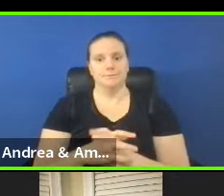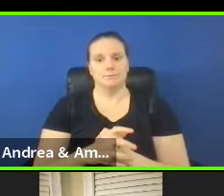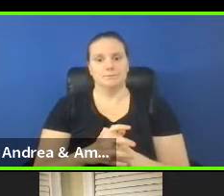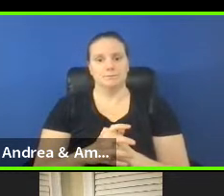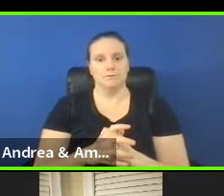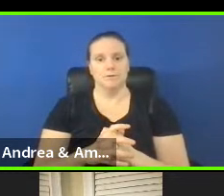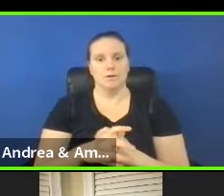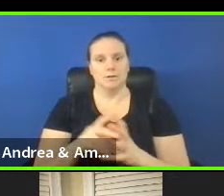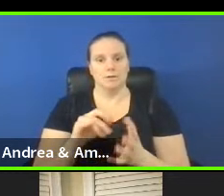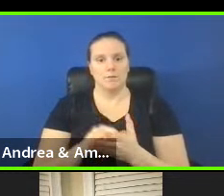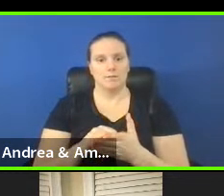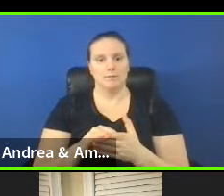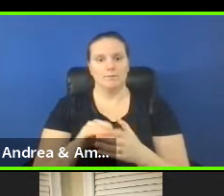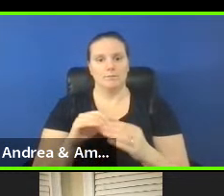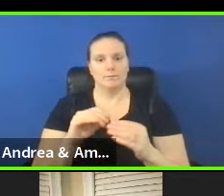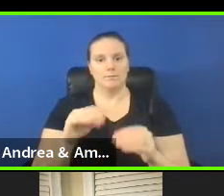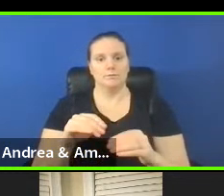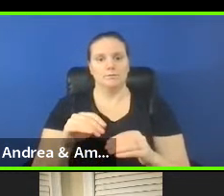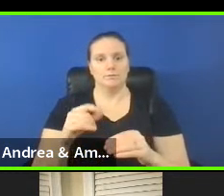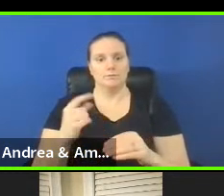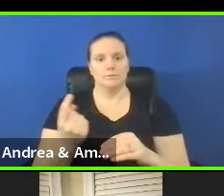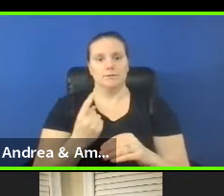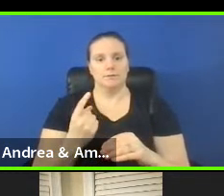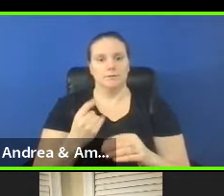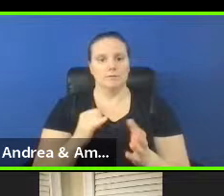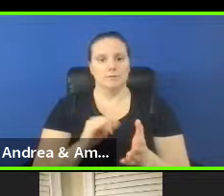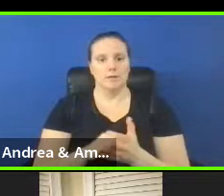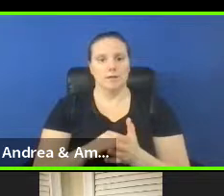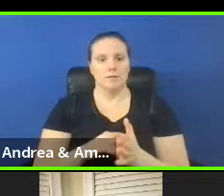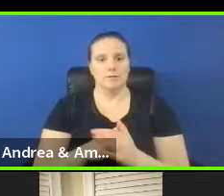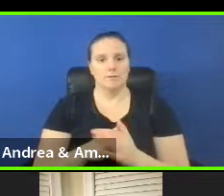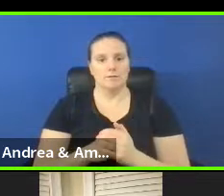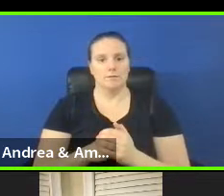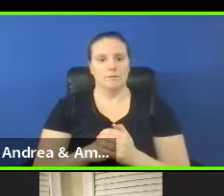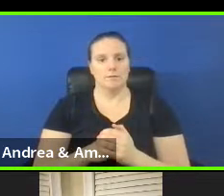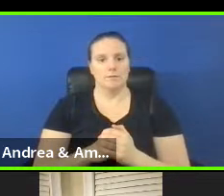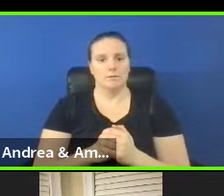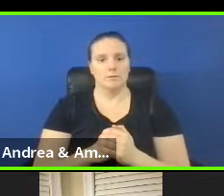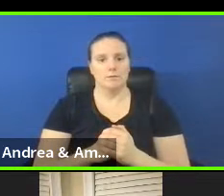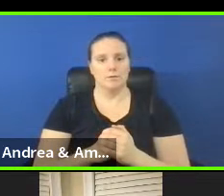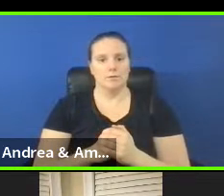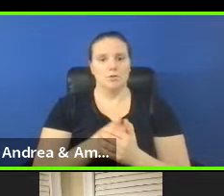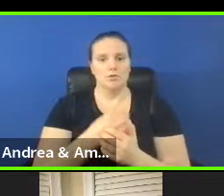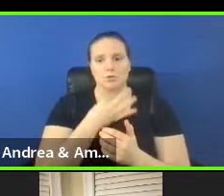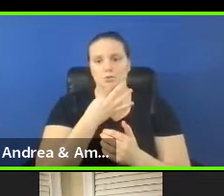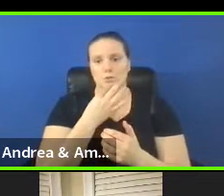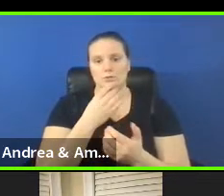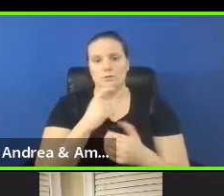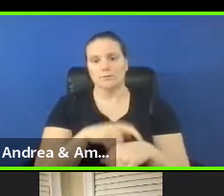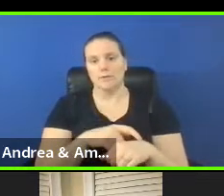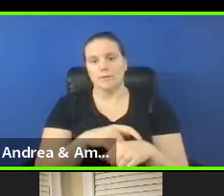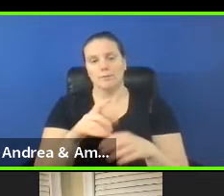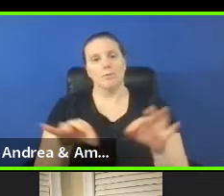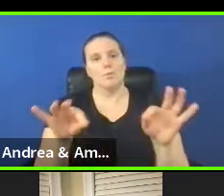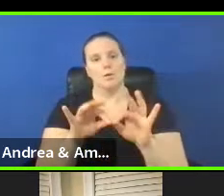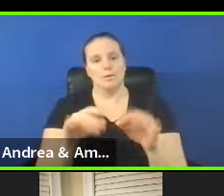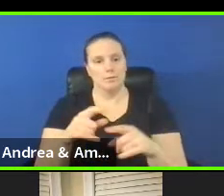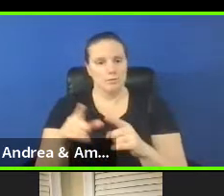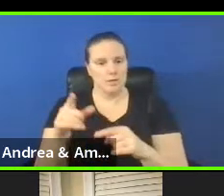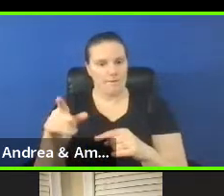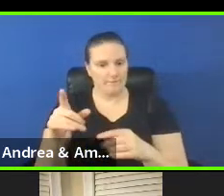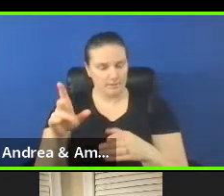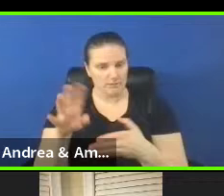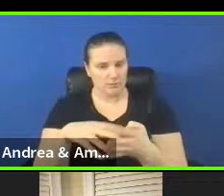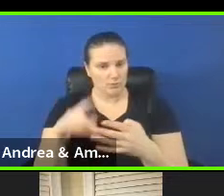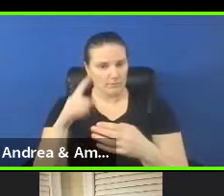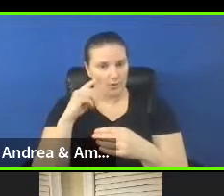some time, would be worth bringing up. So we have it normally scheduled for March 21st. That